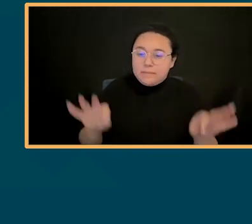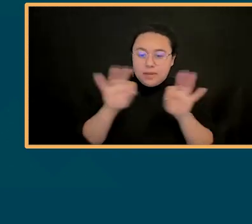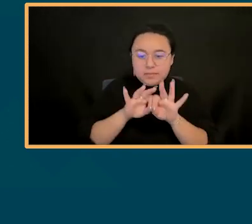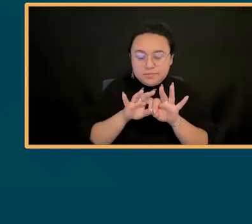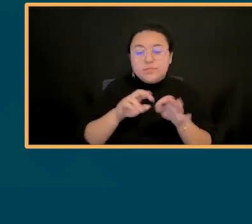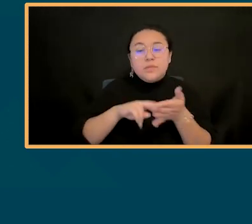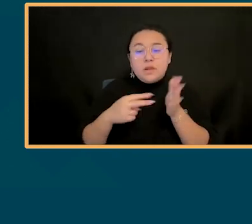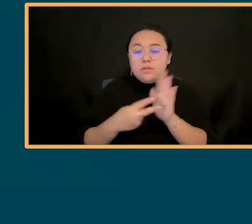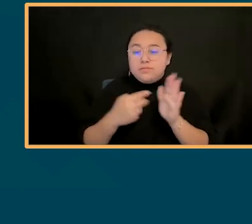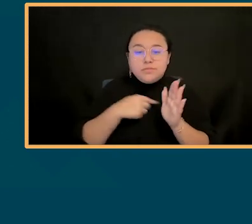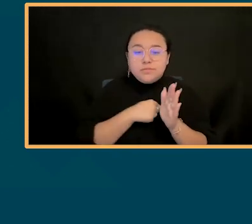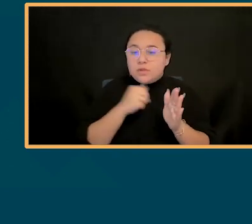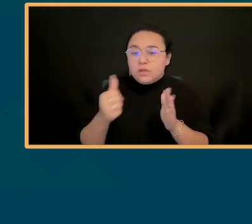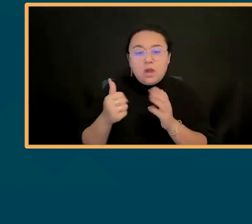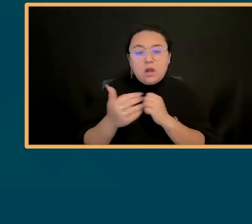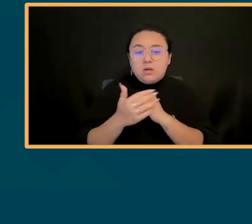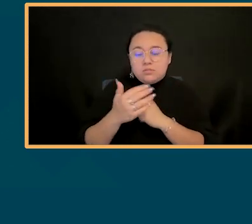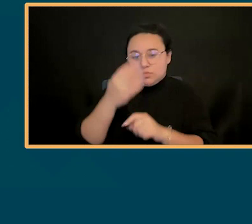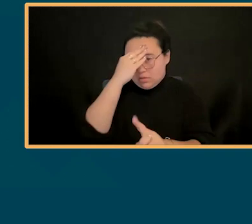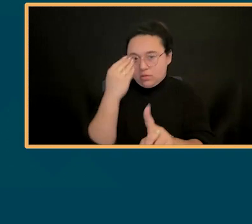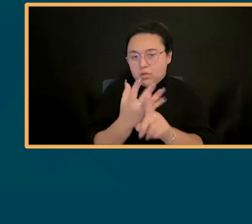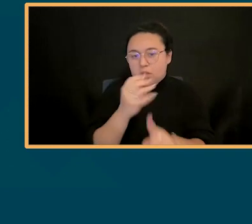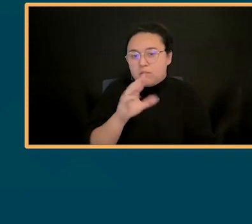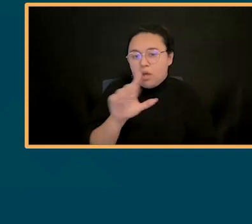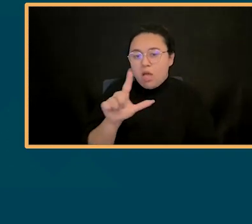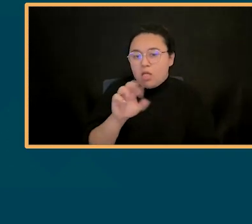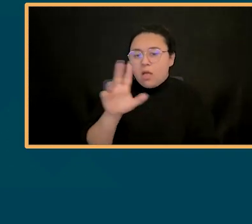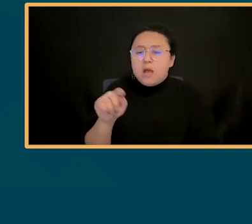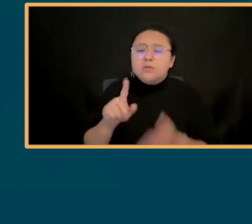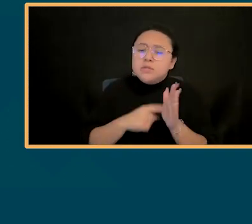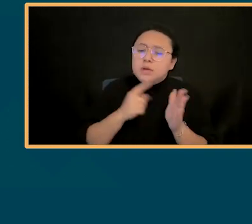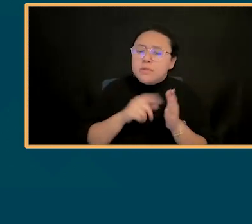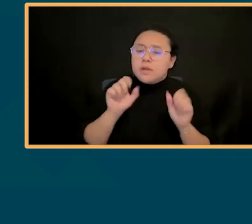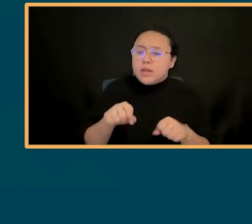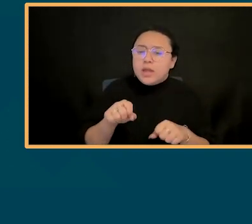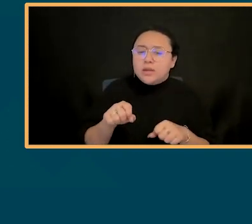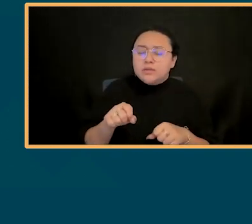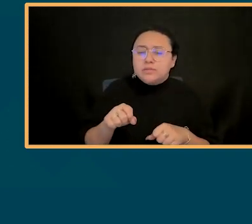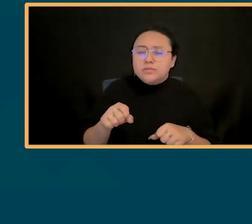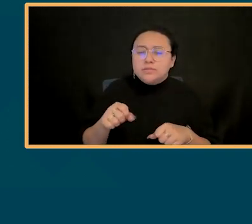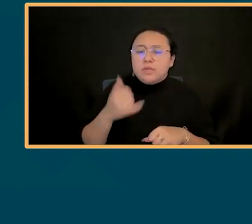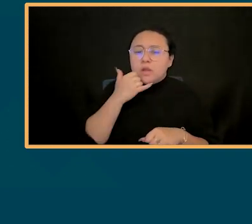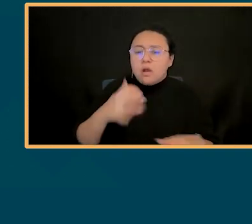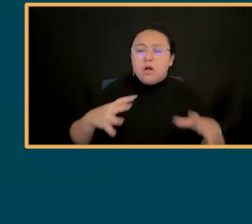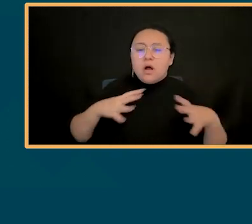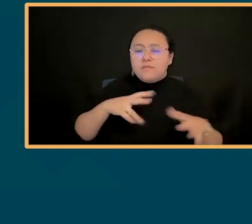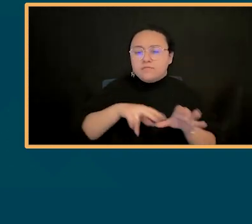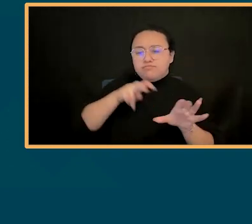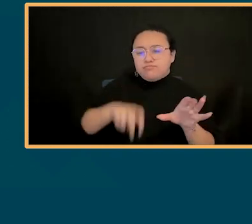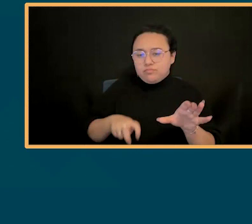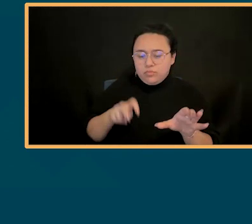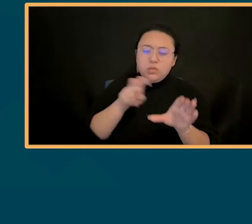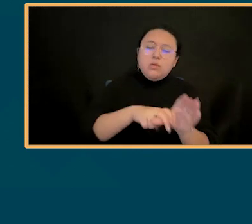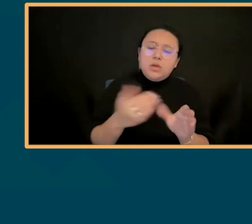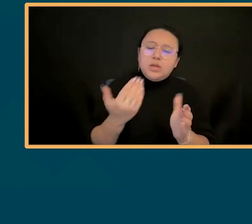matter, which means that we do not call people out. We can sometimes call off. If you need to call off and leave today and come back